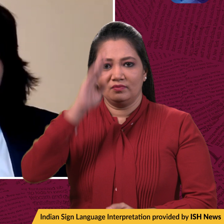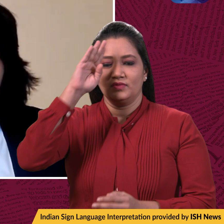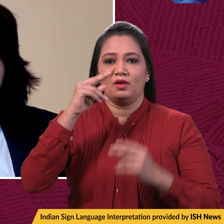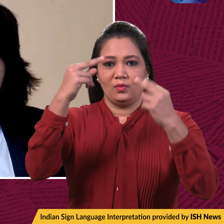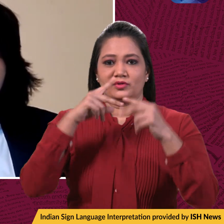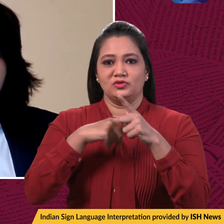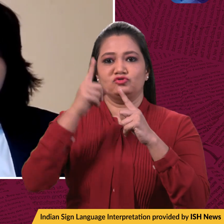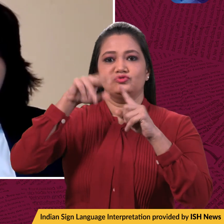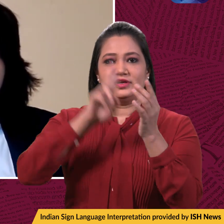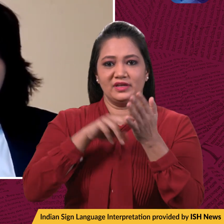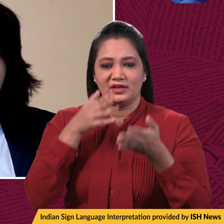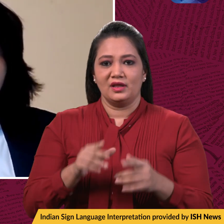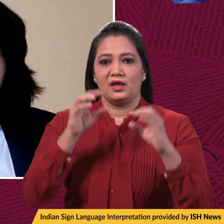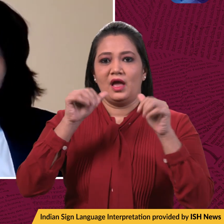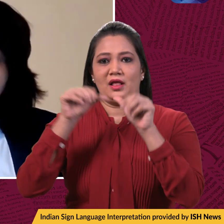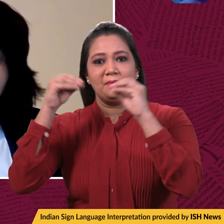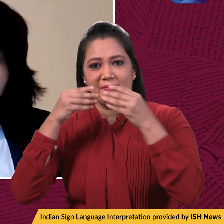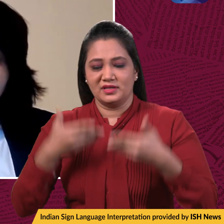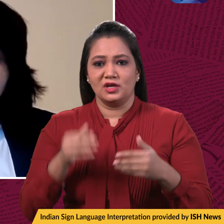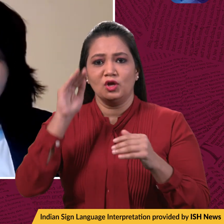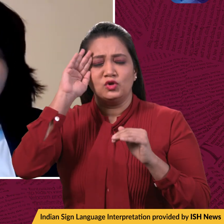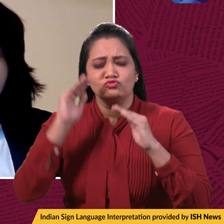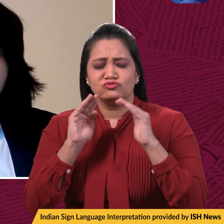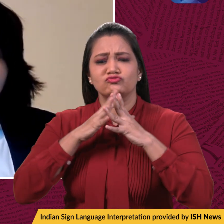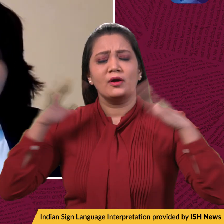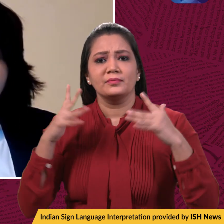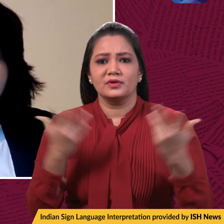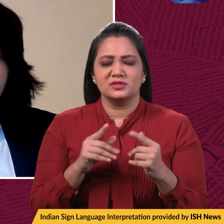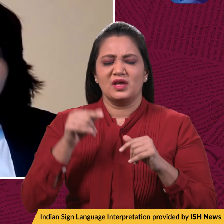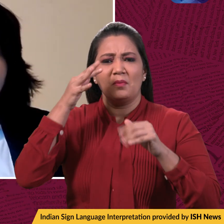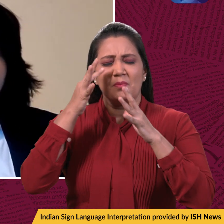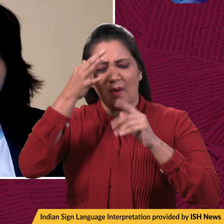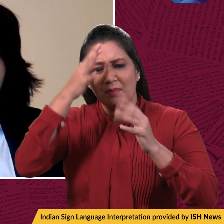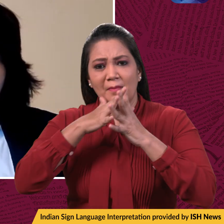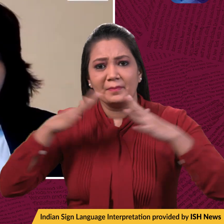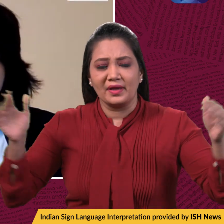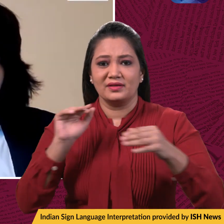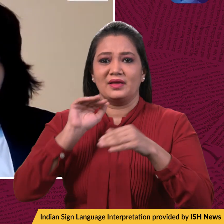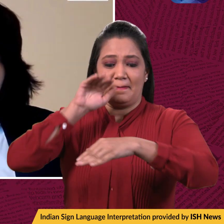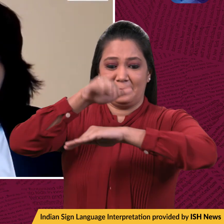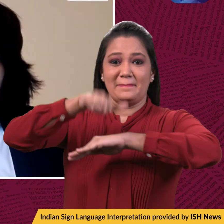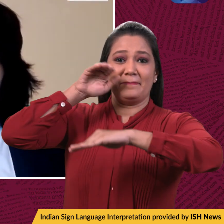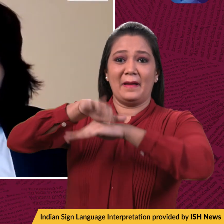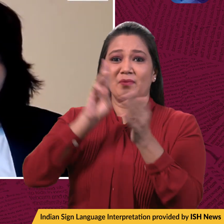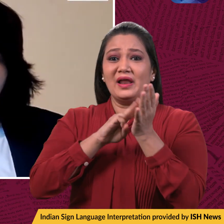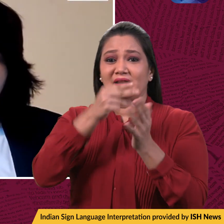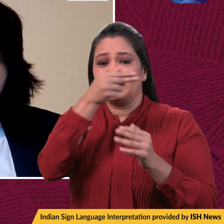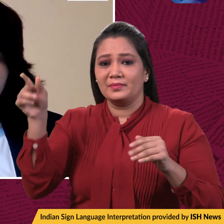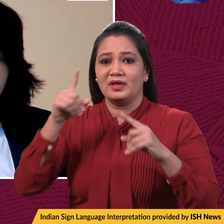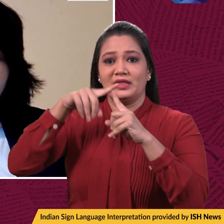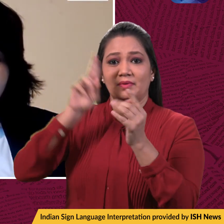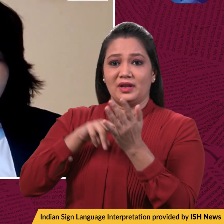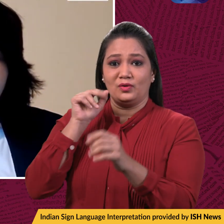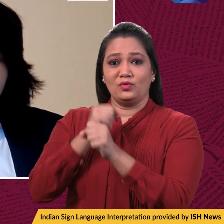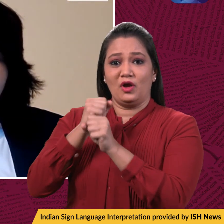Hi, you're watching Just the News. I'm Amita Balachandra. On to our top story, which is on the controversy of the Mullaperiyar Dam. Now, the Tamil Nadu